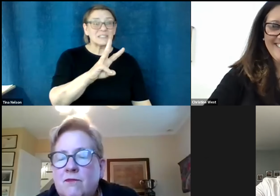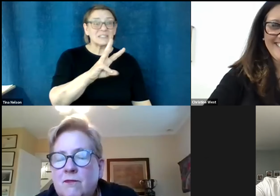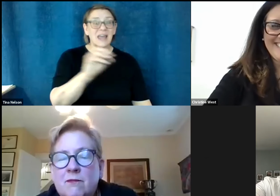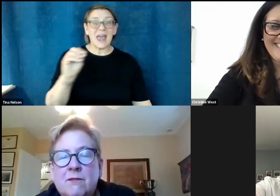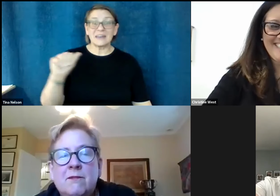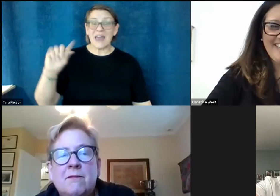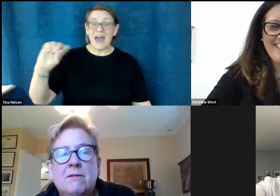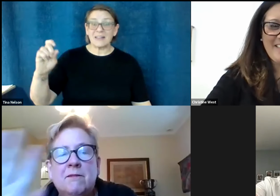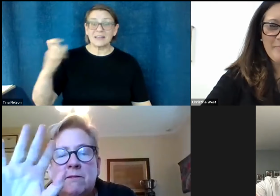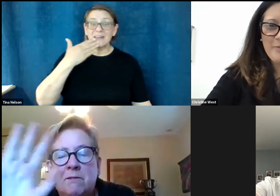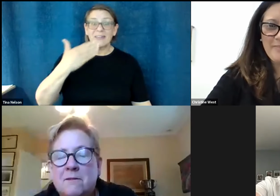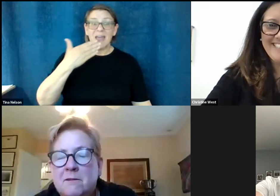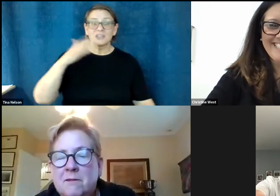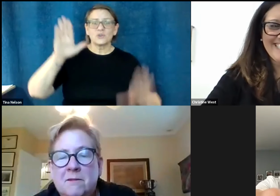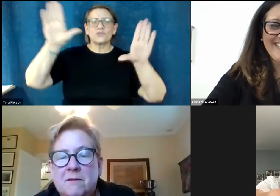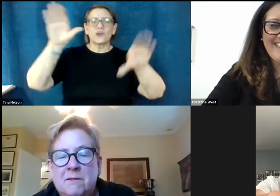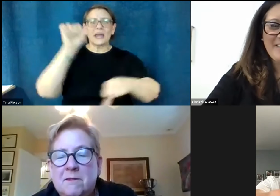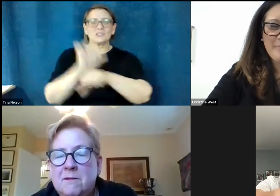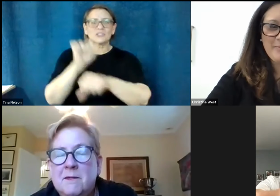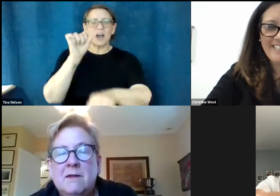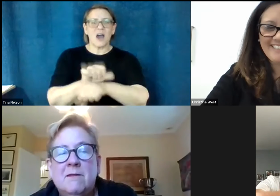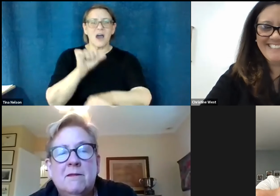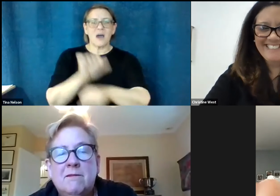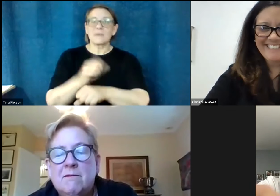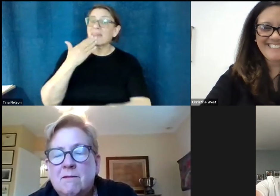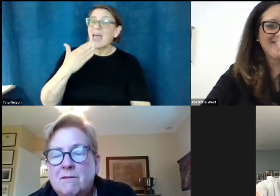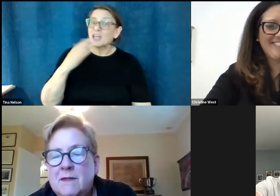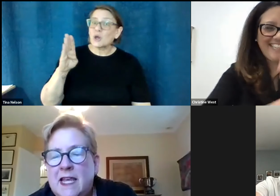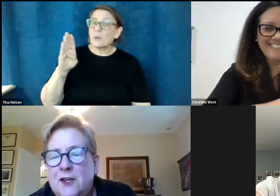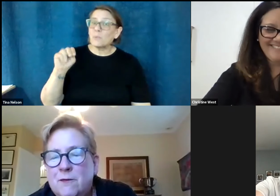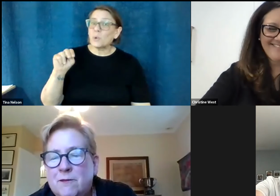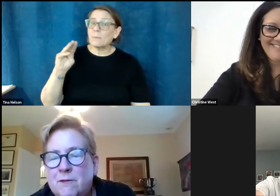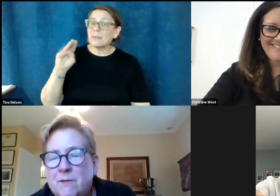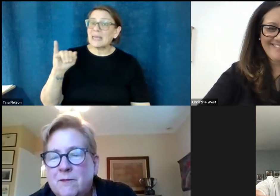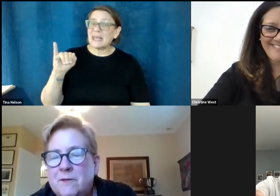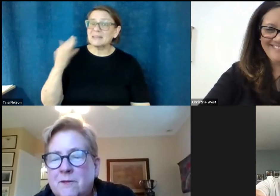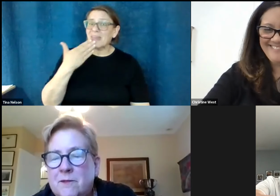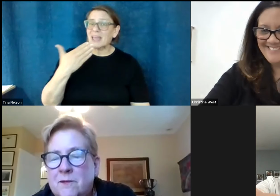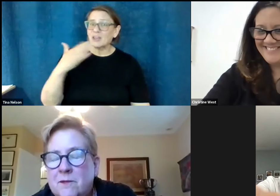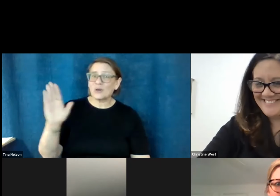Alex. Bye, everyone. Great job. Thank you, Bhumi. Thank you.